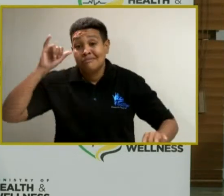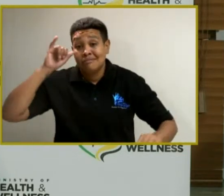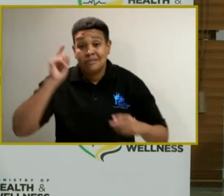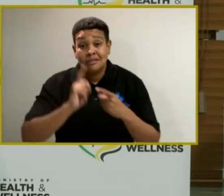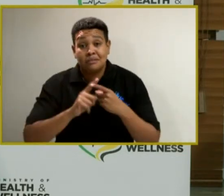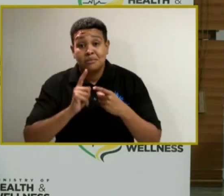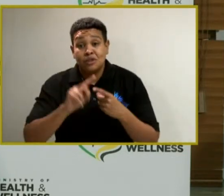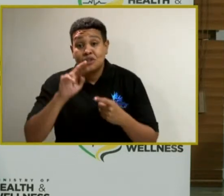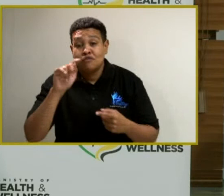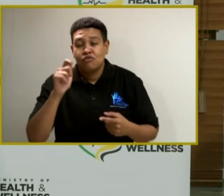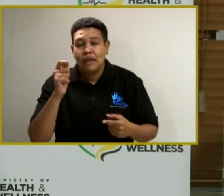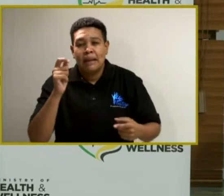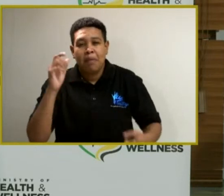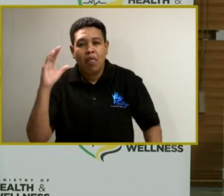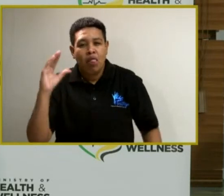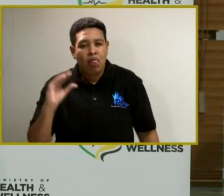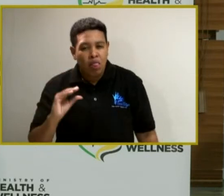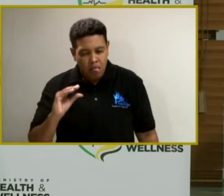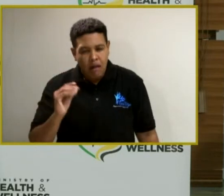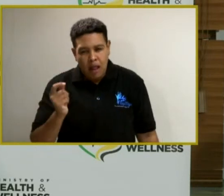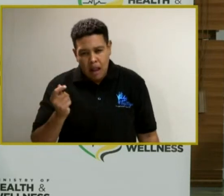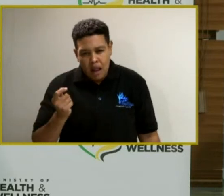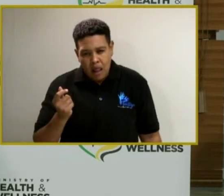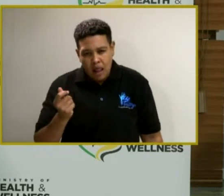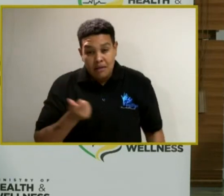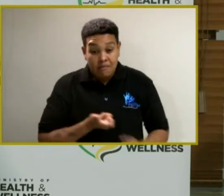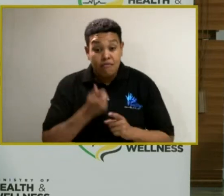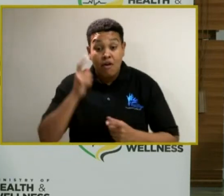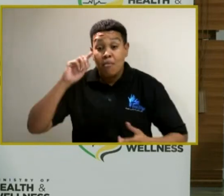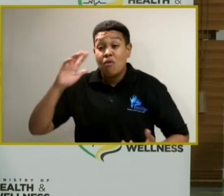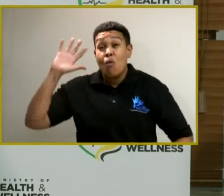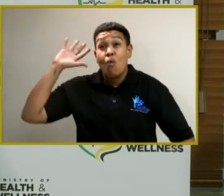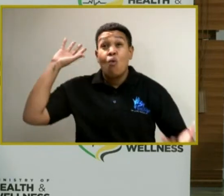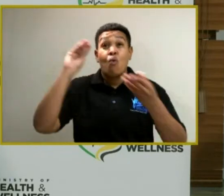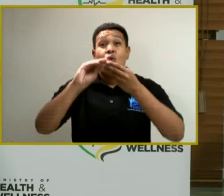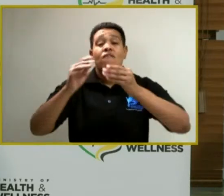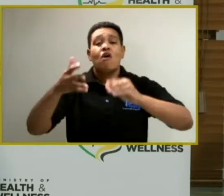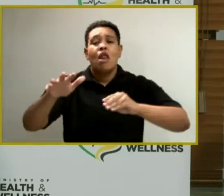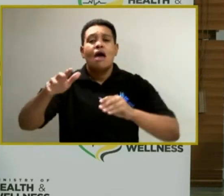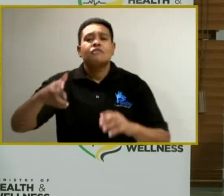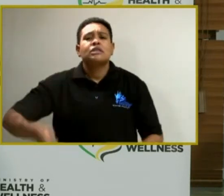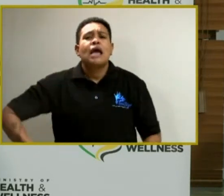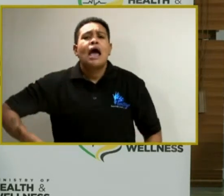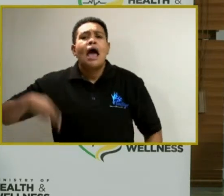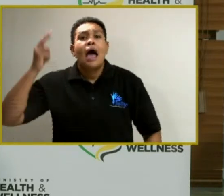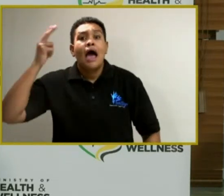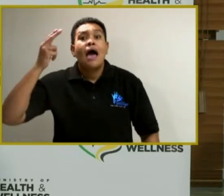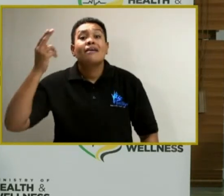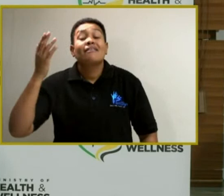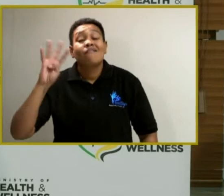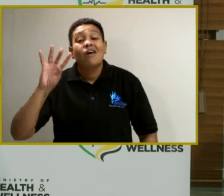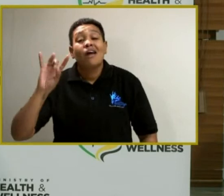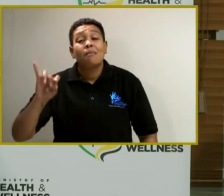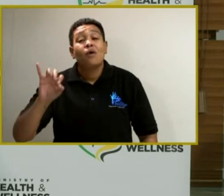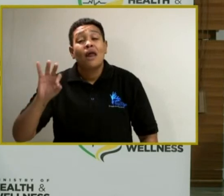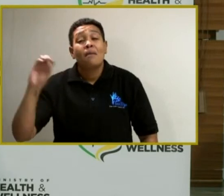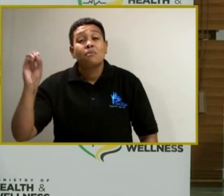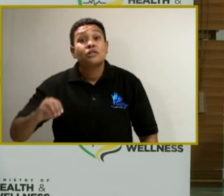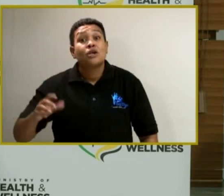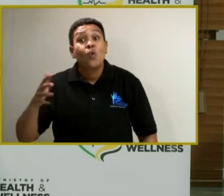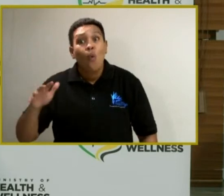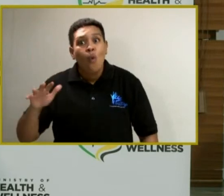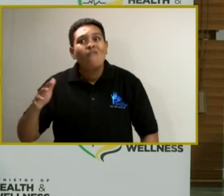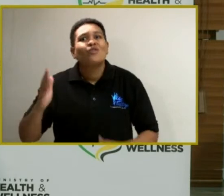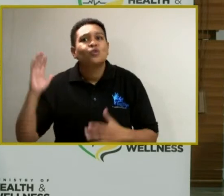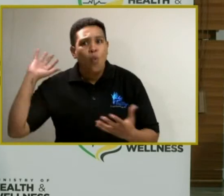rate has come down somewhat from the overall average. The average is higher, 48.9%. Still way too high